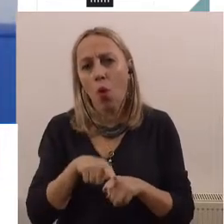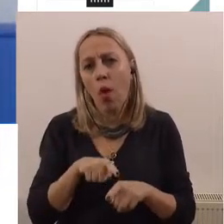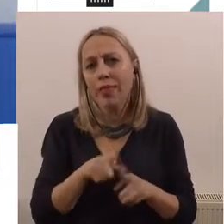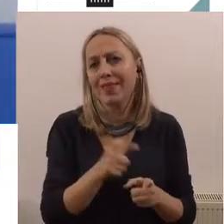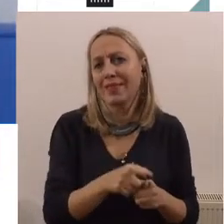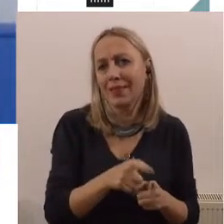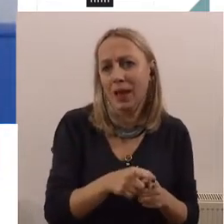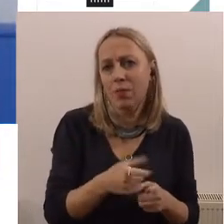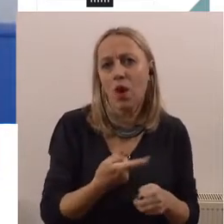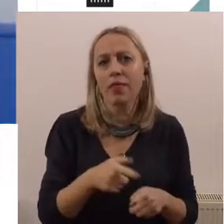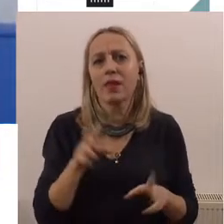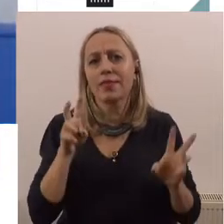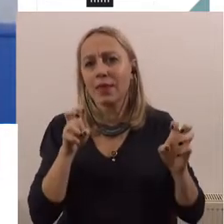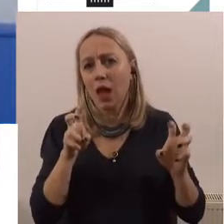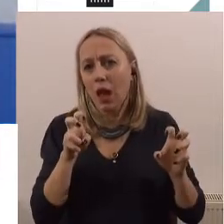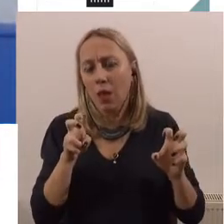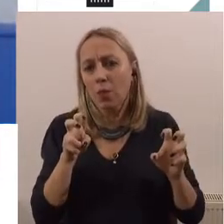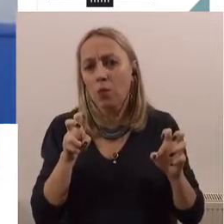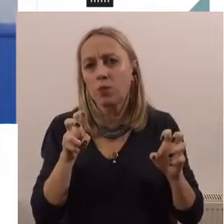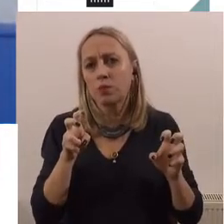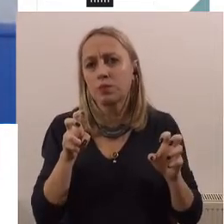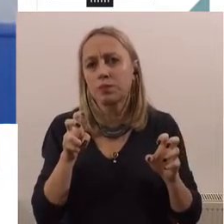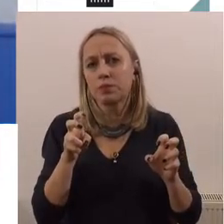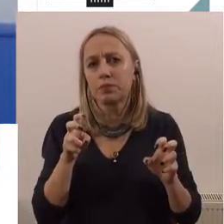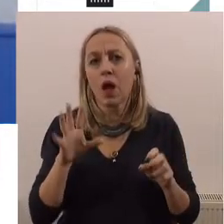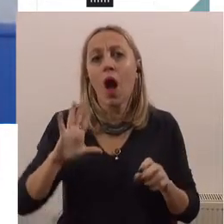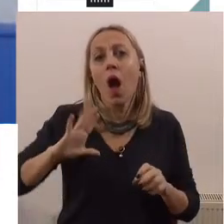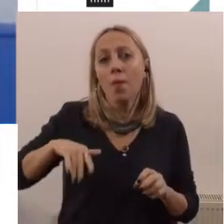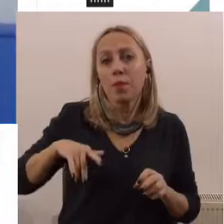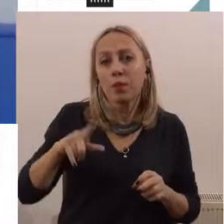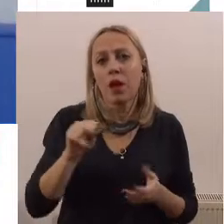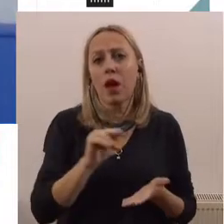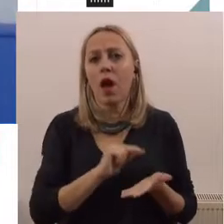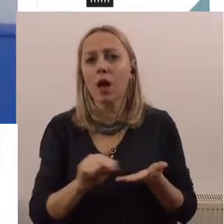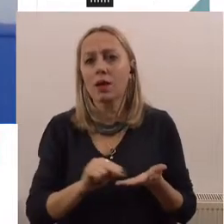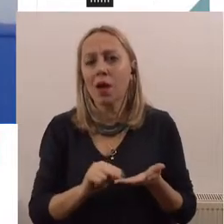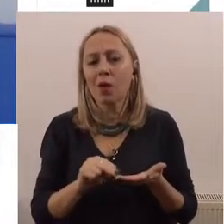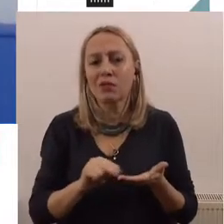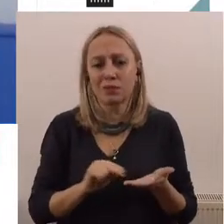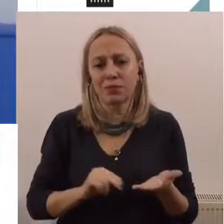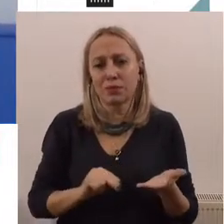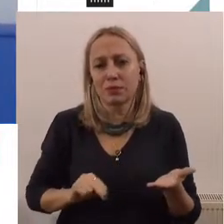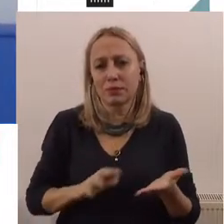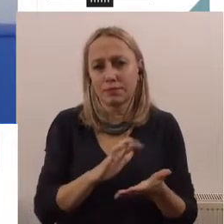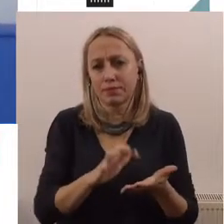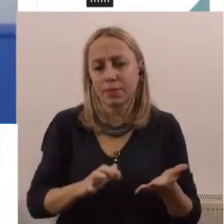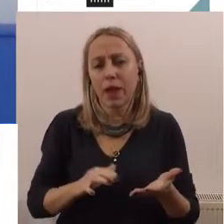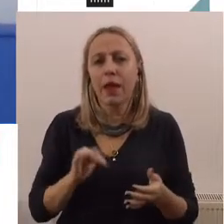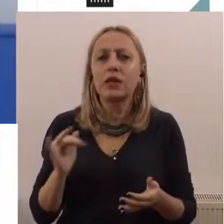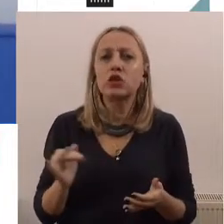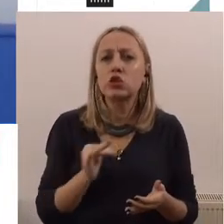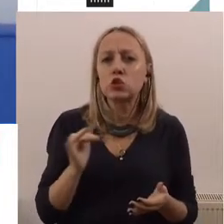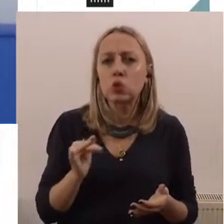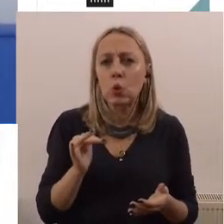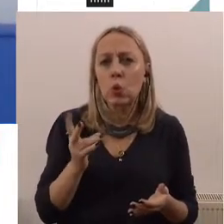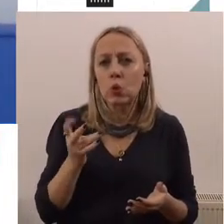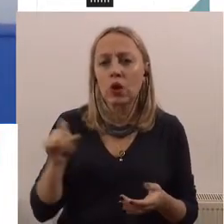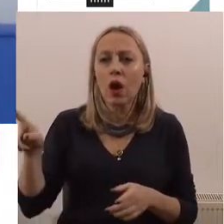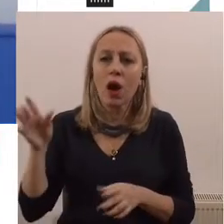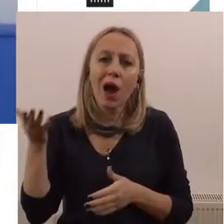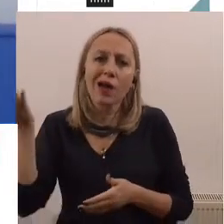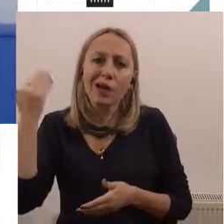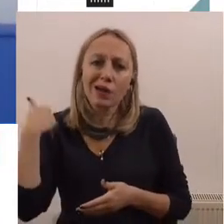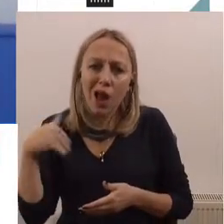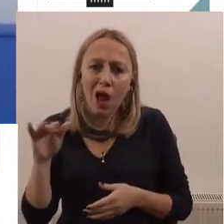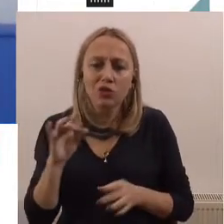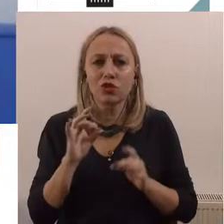to talk about this subject. And it's also she writes about the history, what did we say in the past and